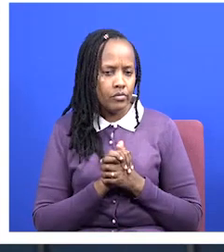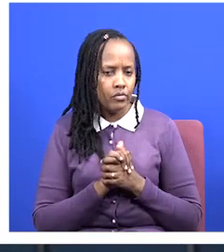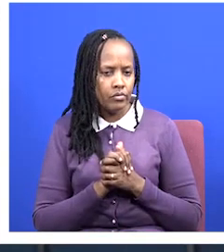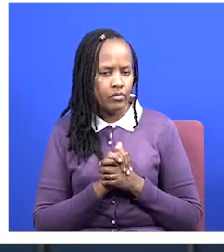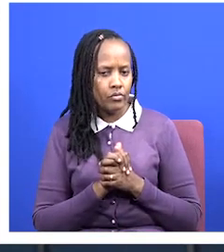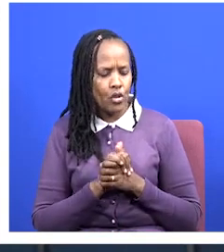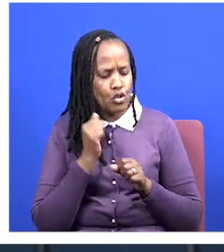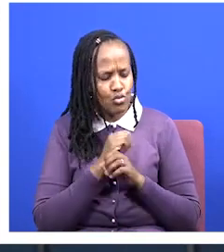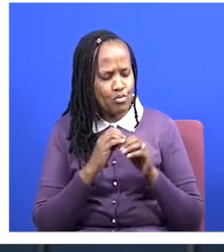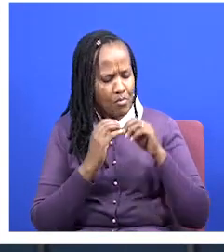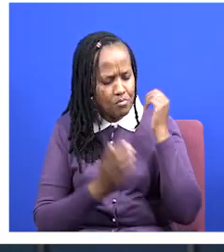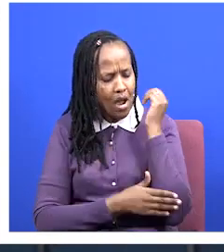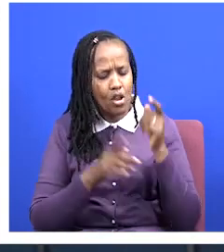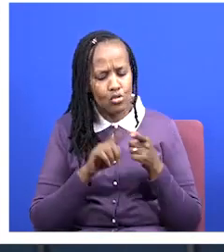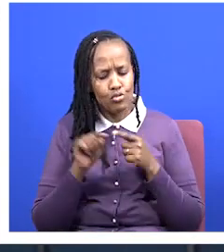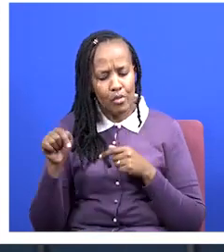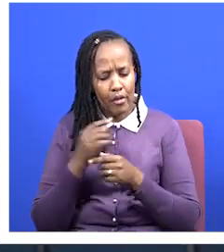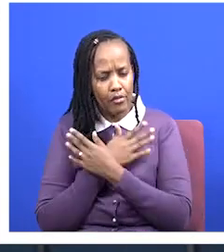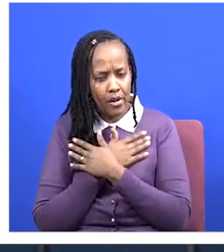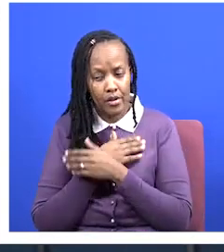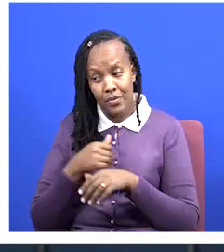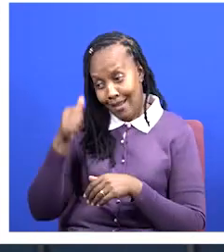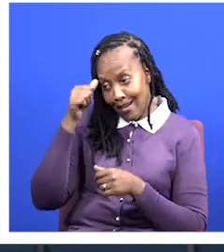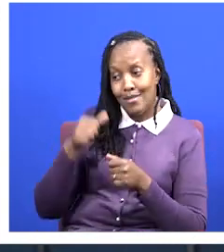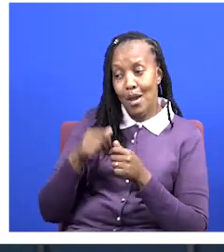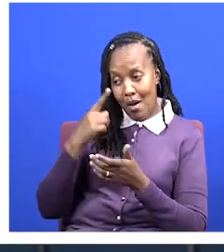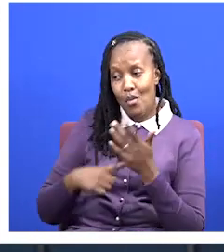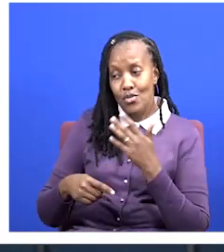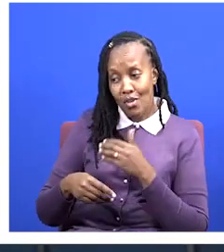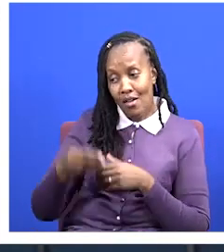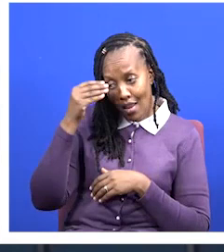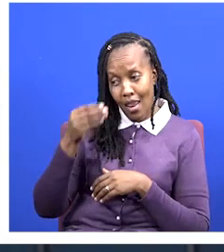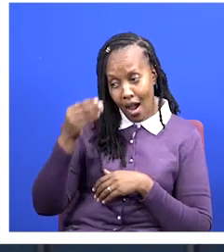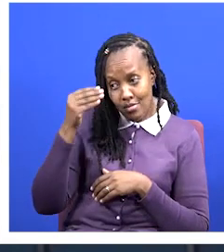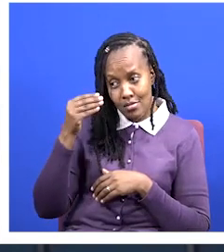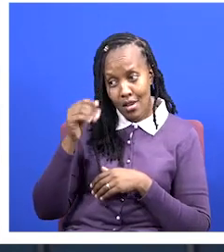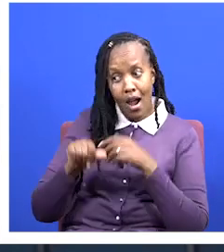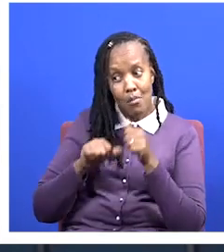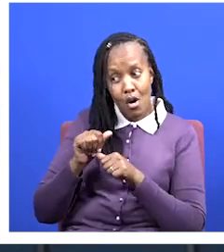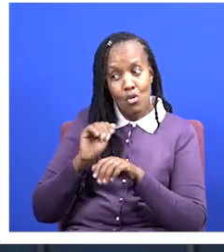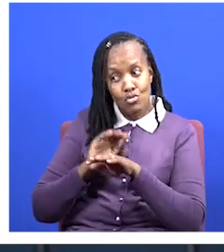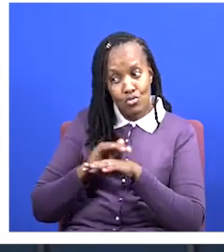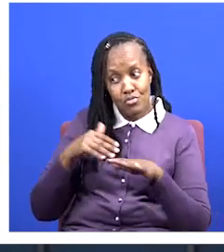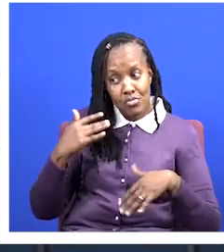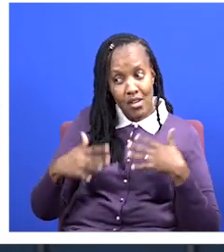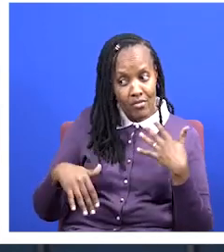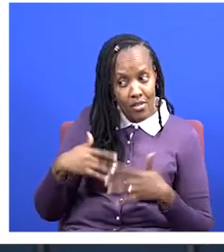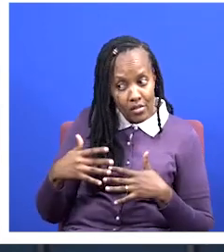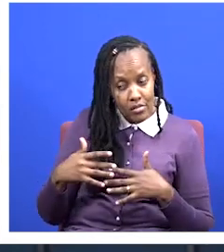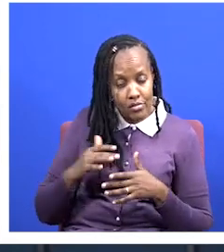mean to Tommy. Guys, mm-hmm. Remember what we learned and we've been learning about the Beatitudes? Shelley, mm-hmm.